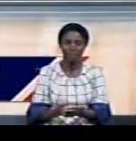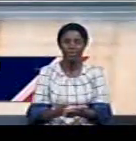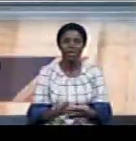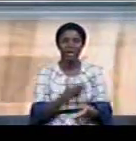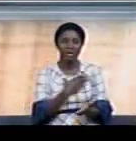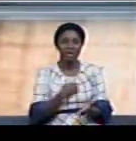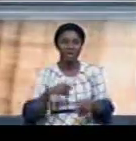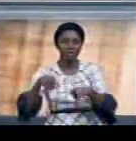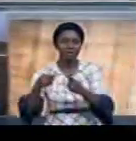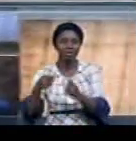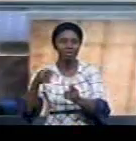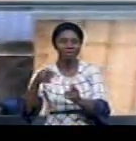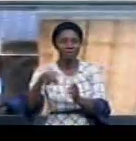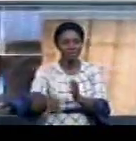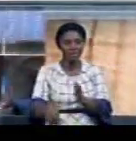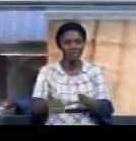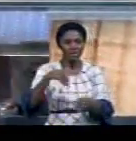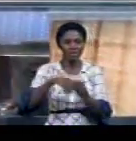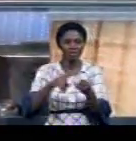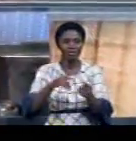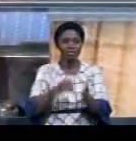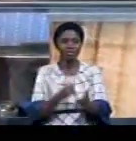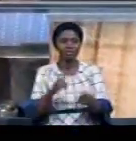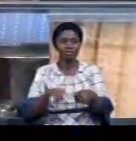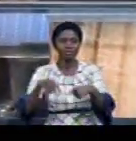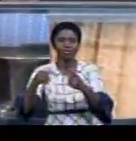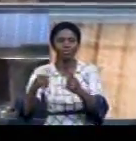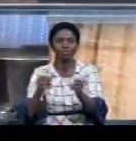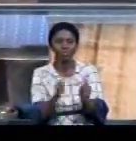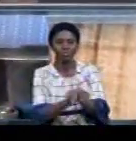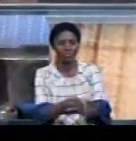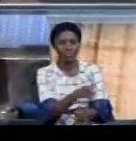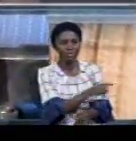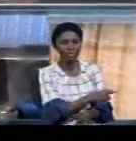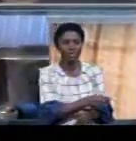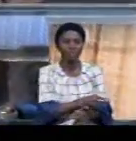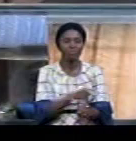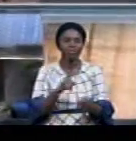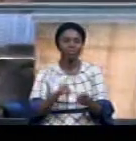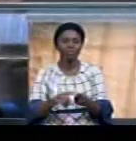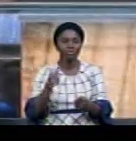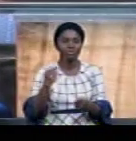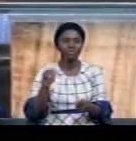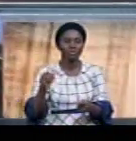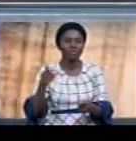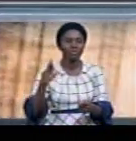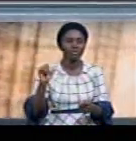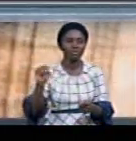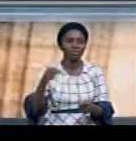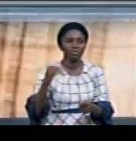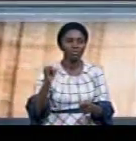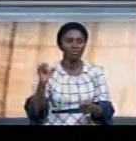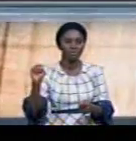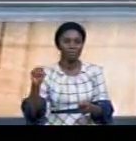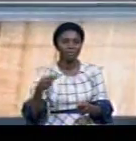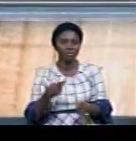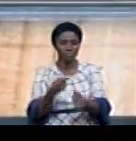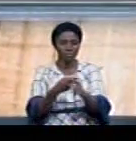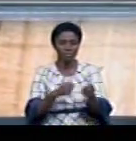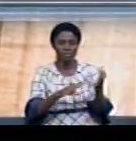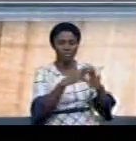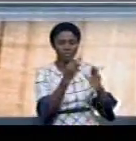Tarshish from the presence of the Lord. Verse 4, but the